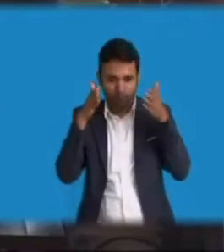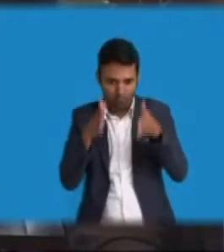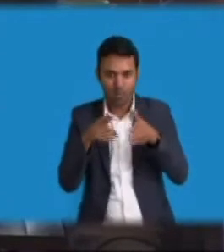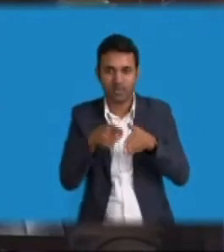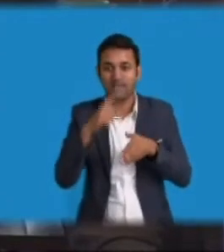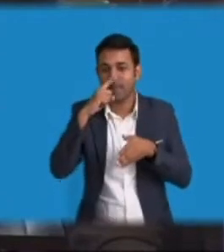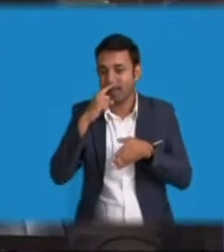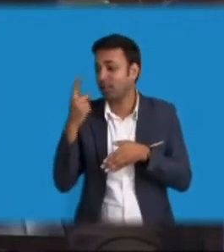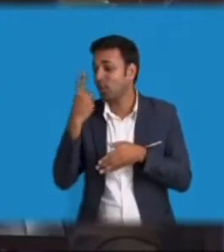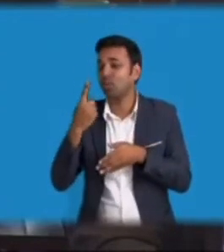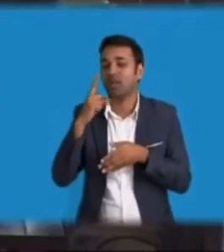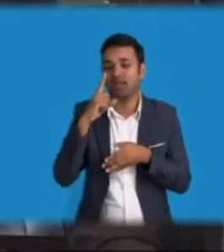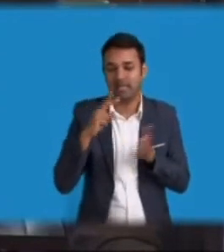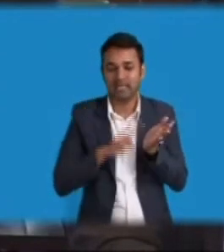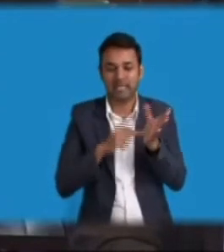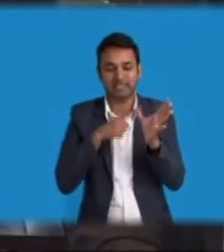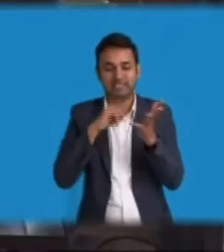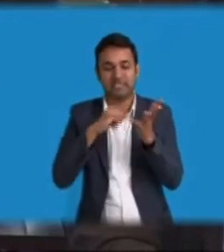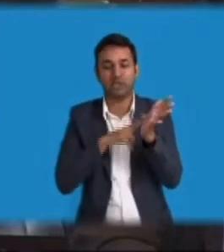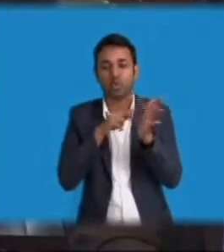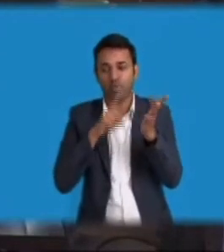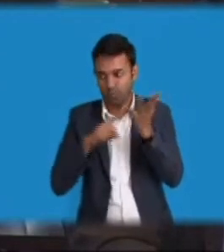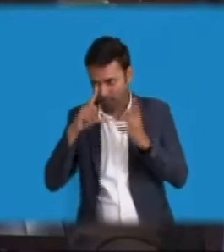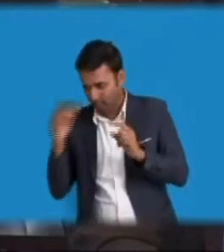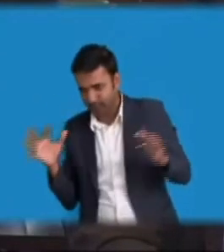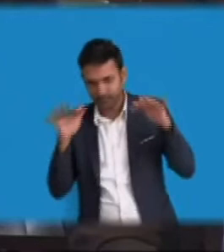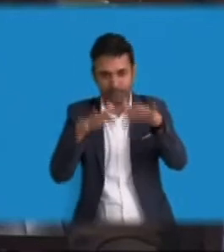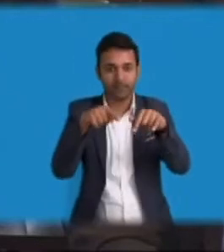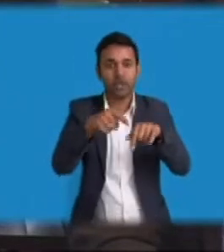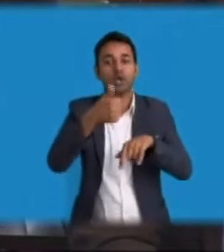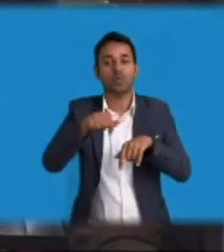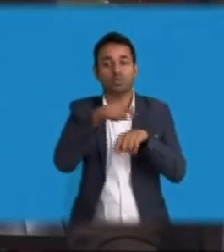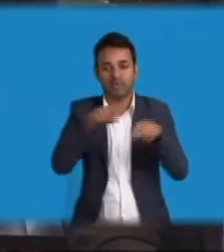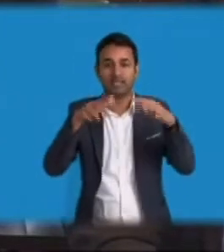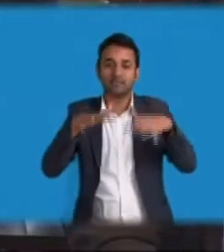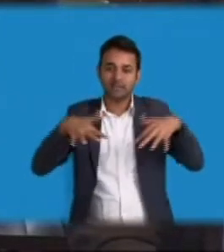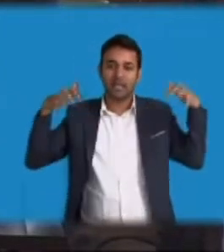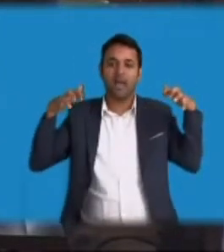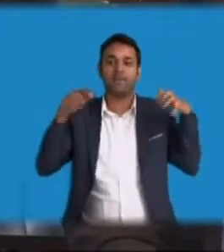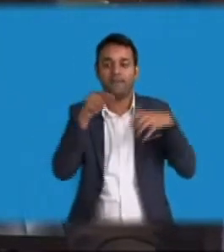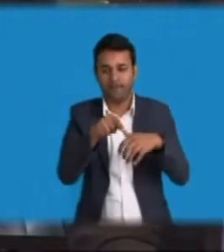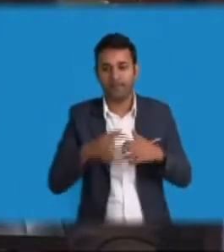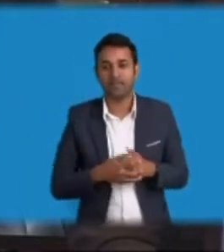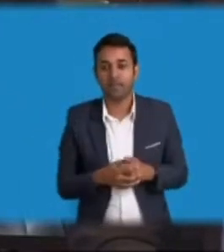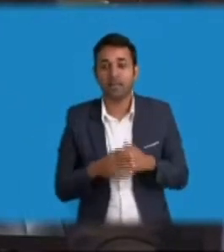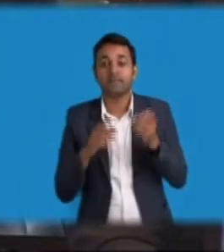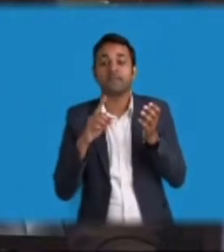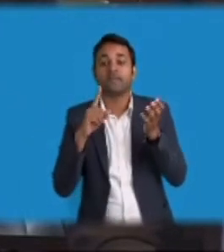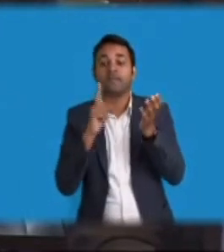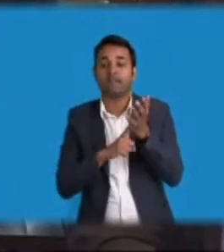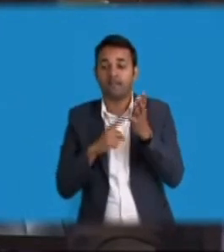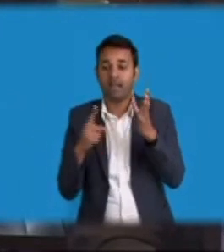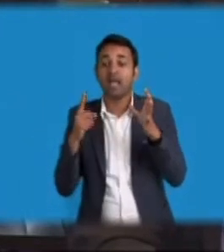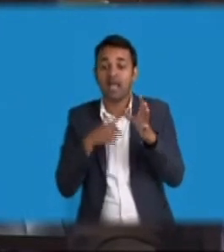of Nasinu. There is also a plan to build a stadium within the ground. The Langere market is now at the construction